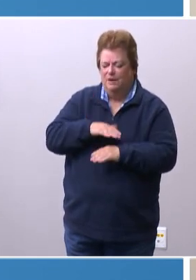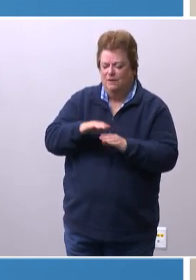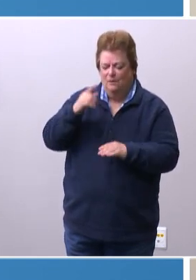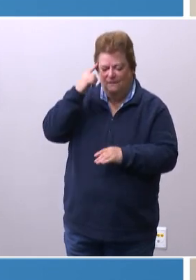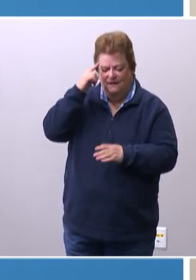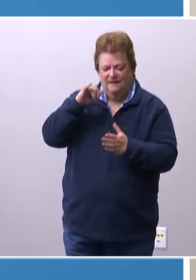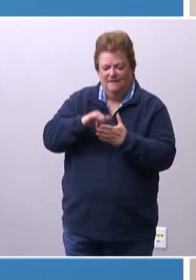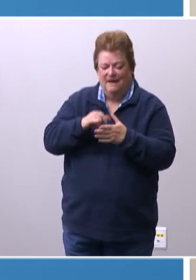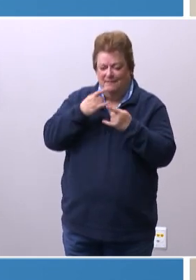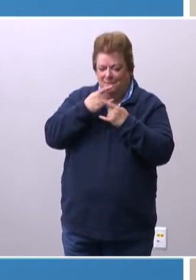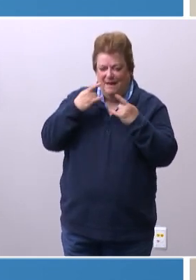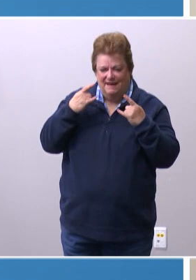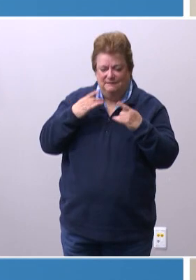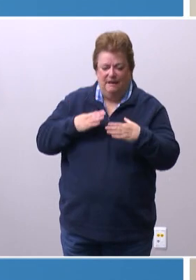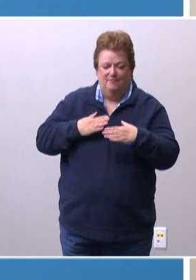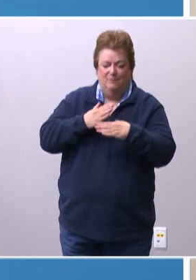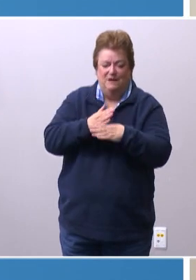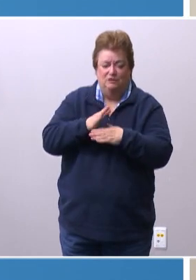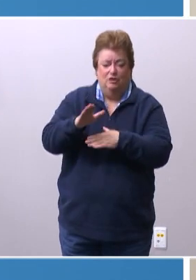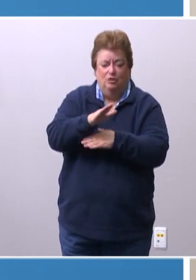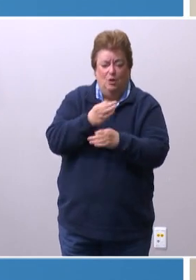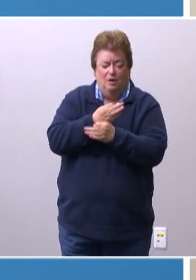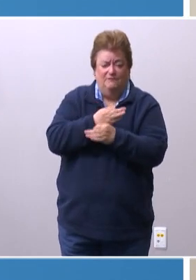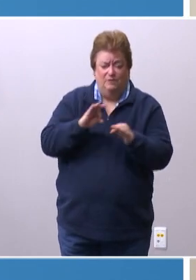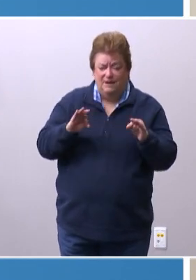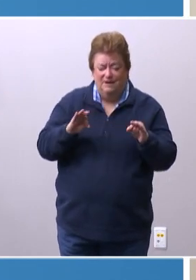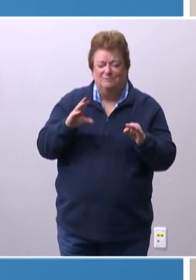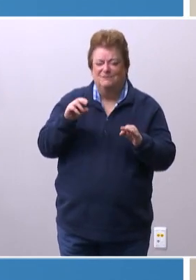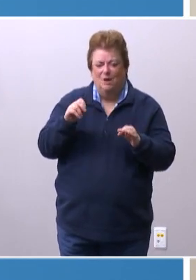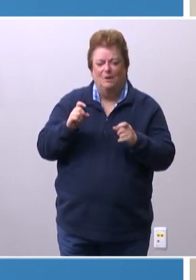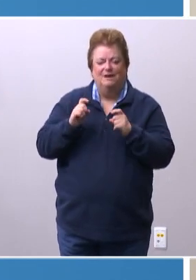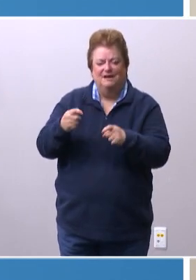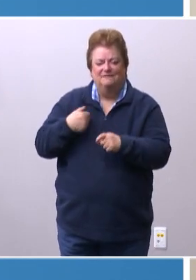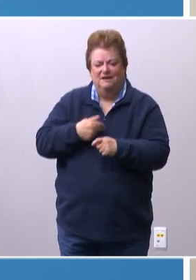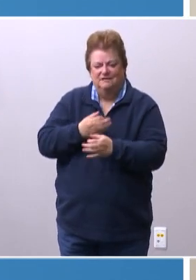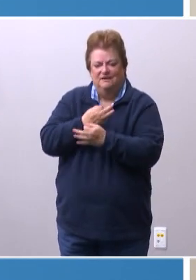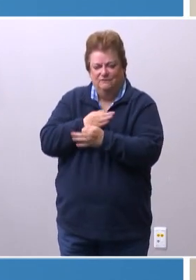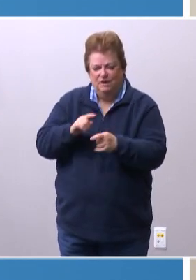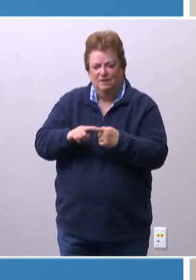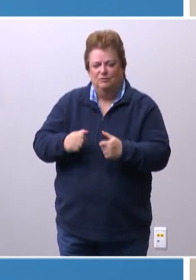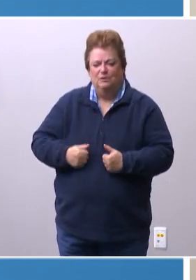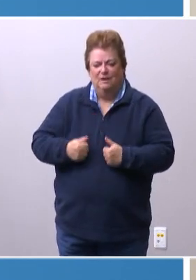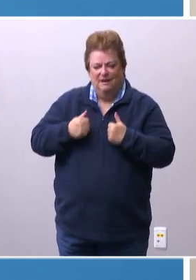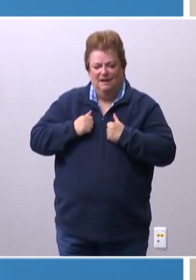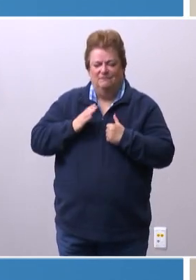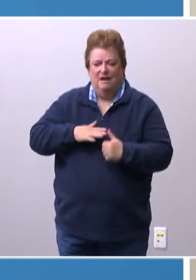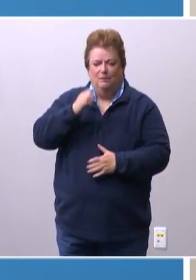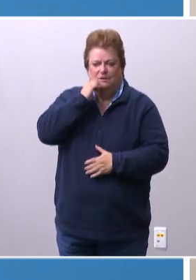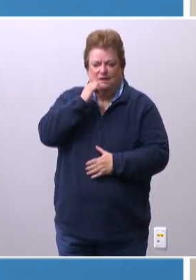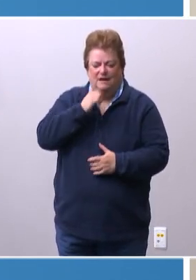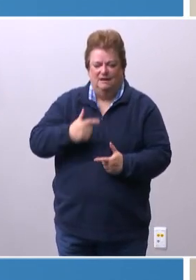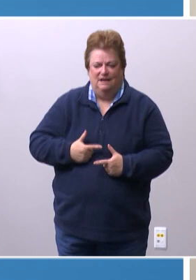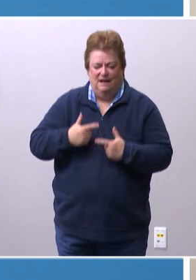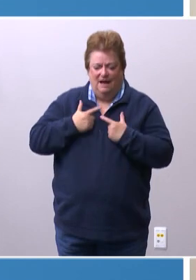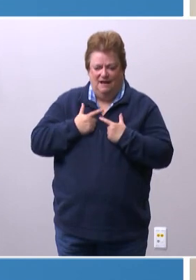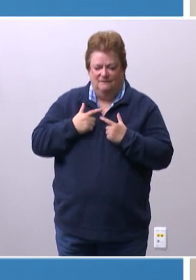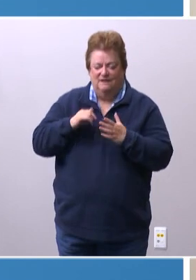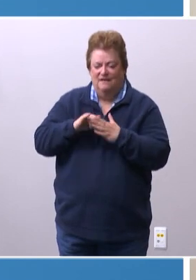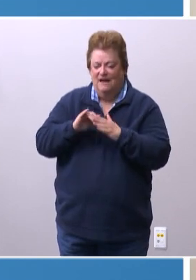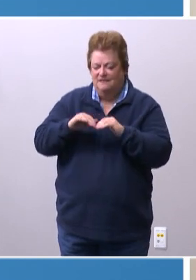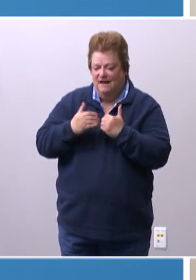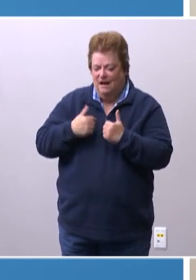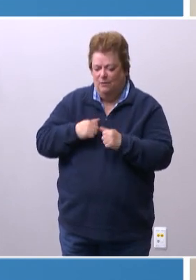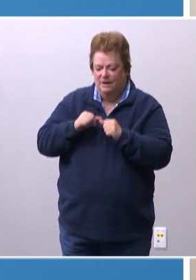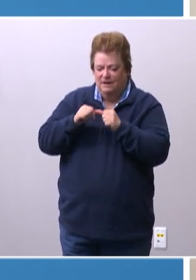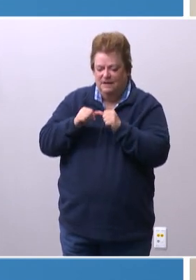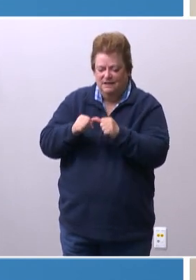on freedom. We think it provides freedom for us to live our daily lives. That's the way we've approached it. That's the way we've been able to continue to do things